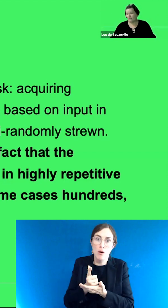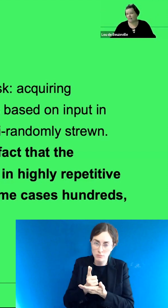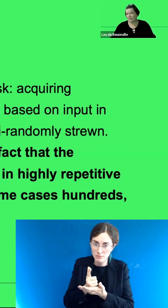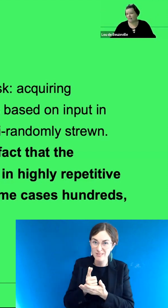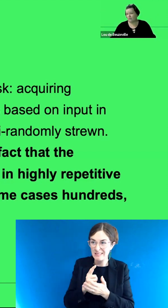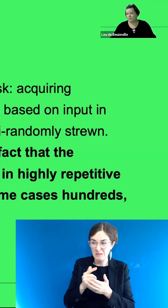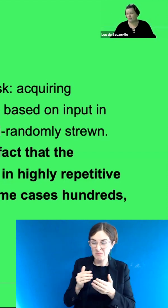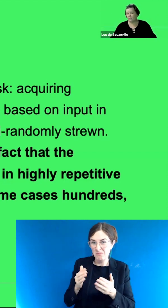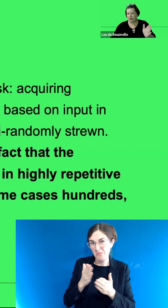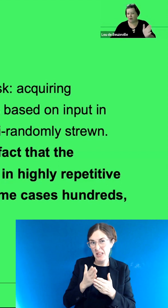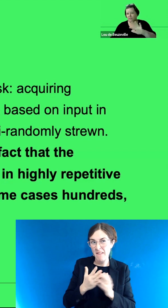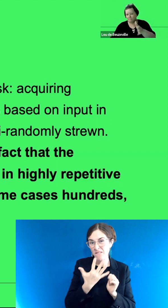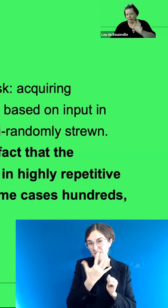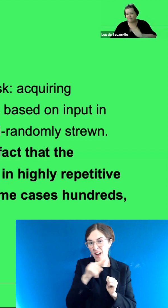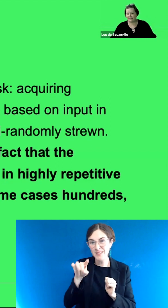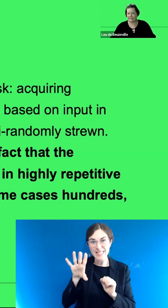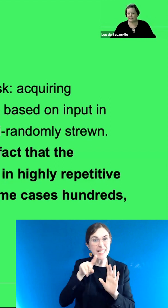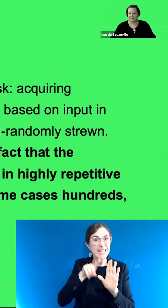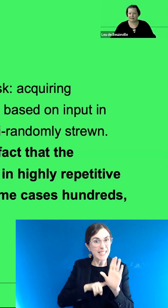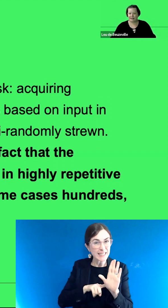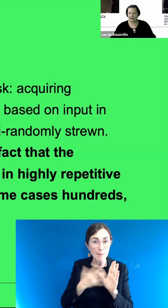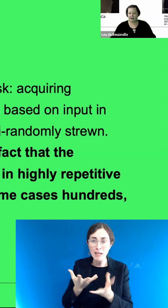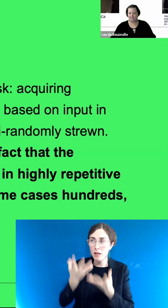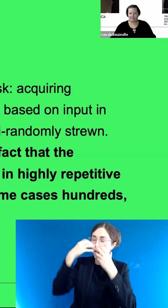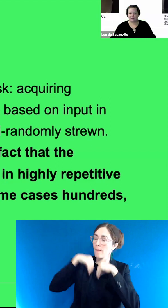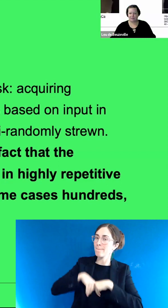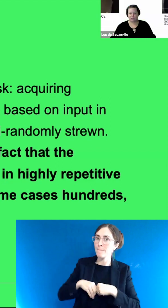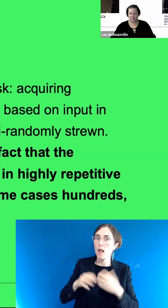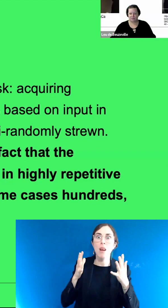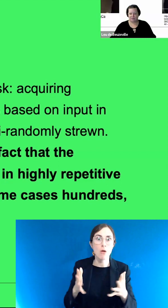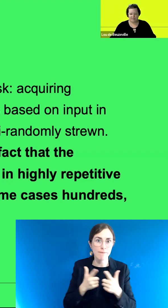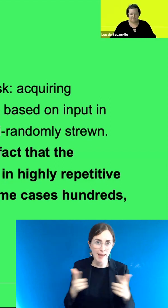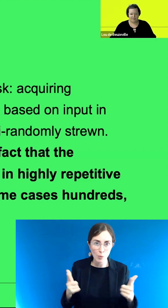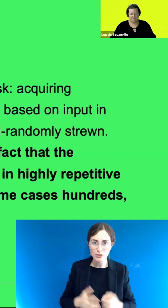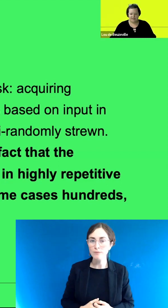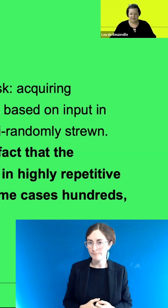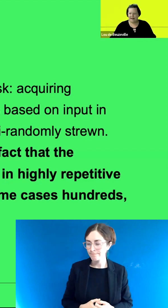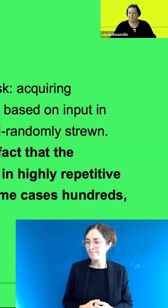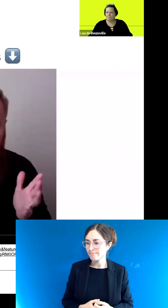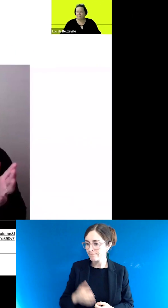in mostly the first sort of 5 to maybe 10 years of their life of language.